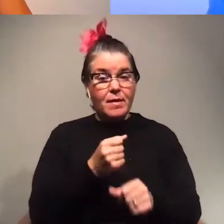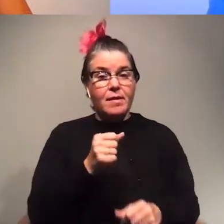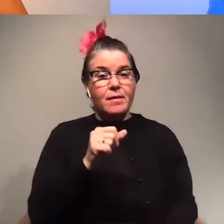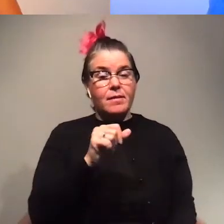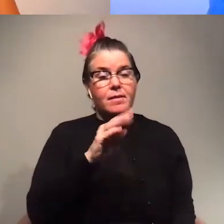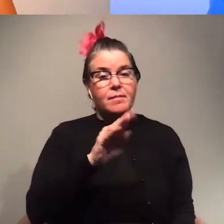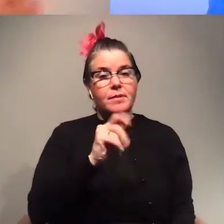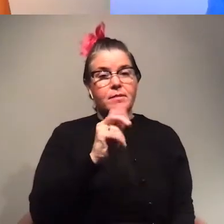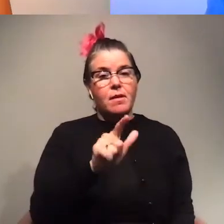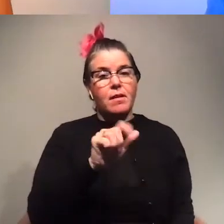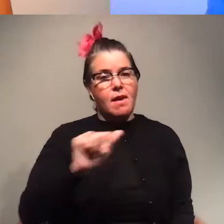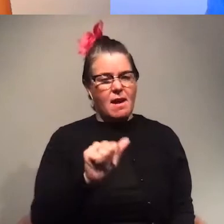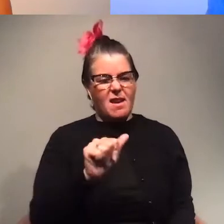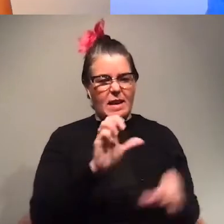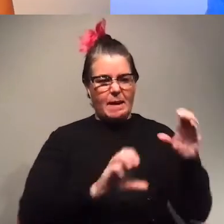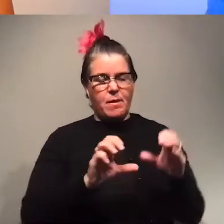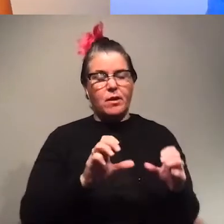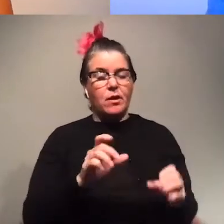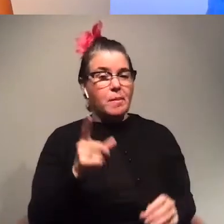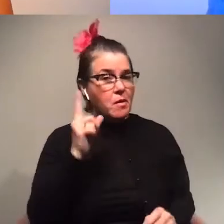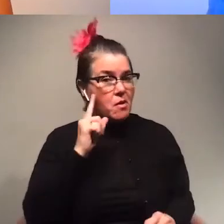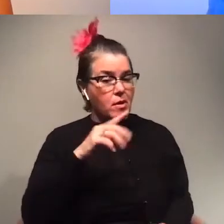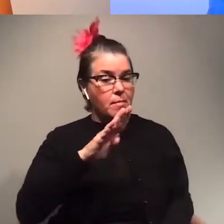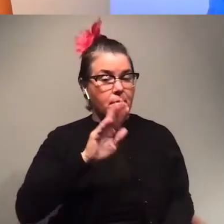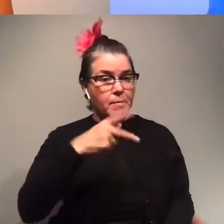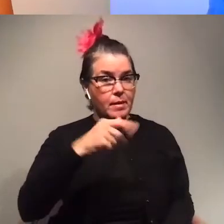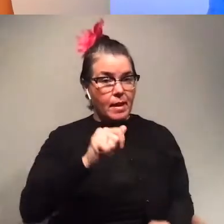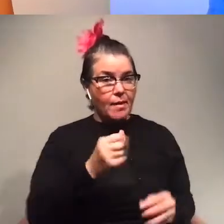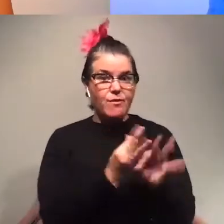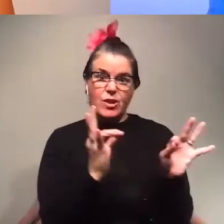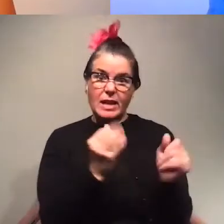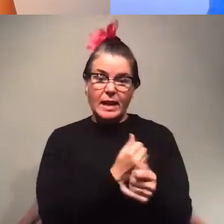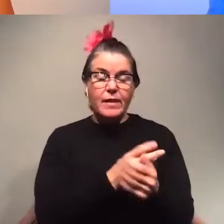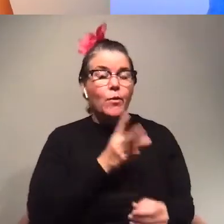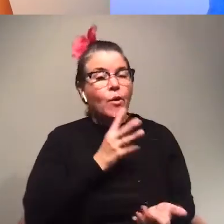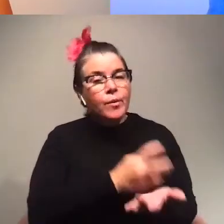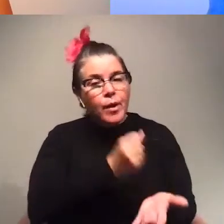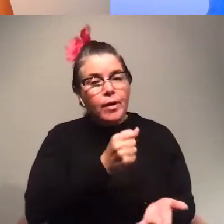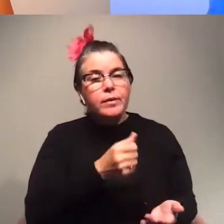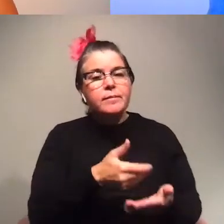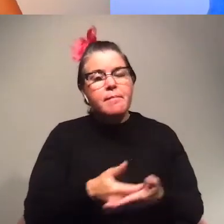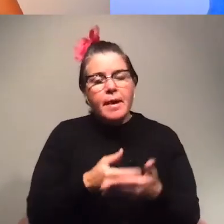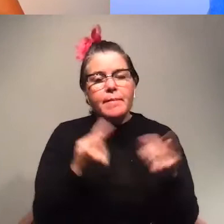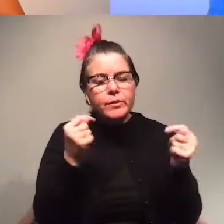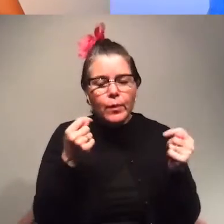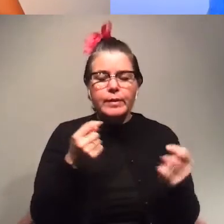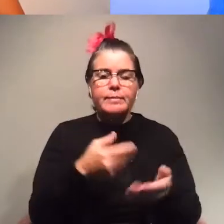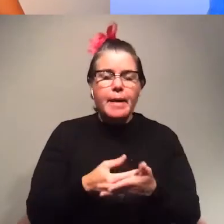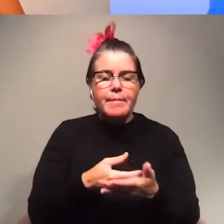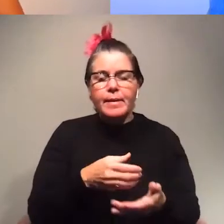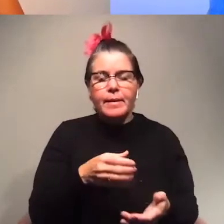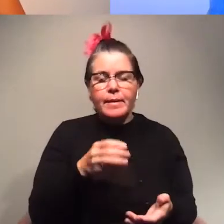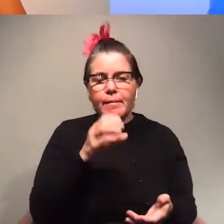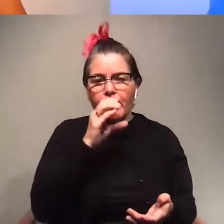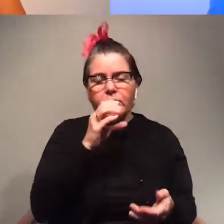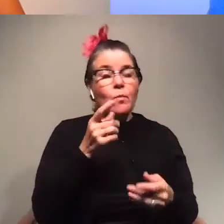A. Now, if you've heard of BPA-free, anything, water bottles, baby toys, baby bottles, it's because they've been